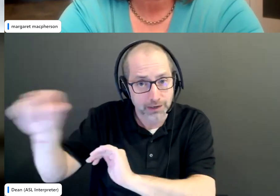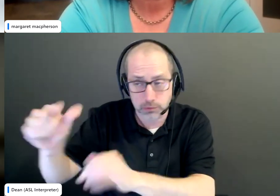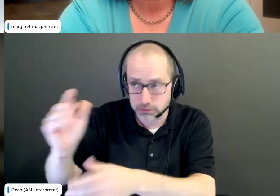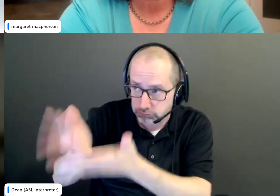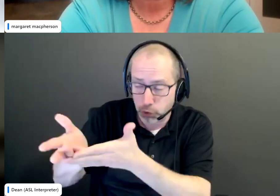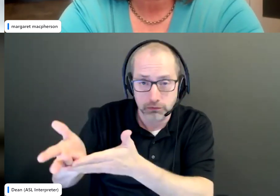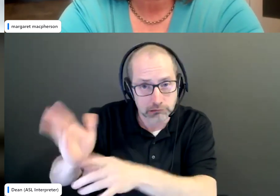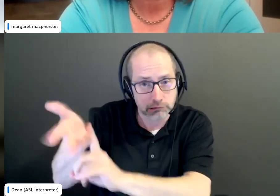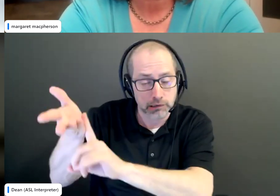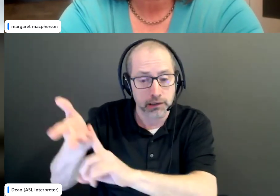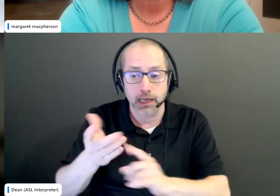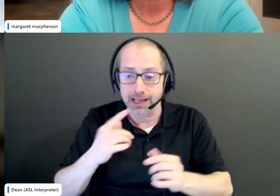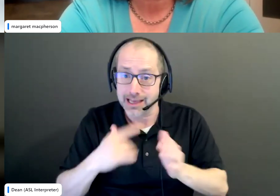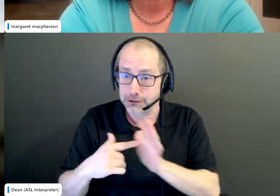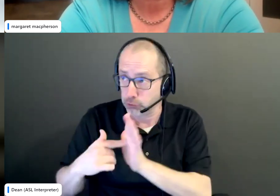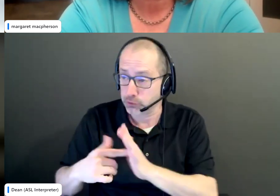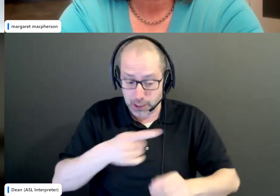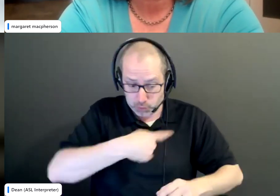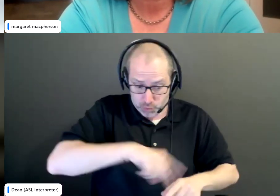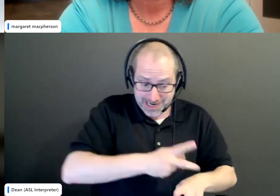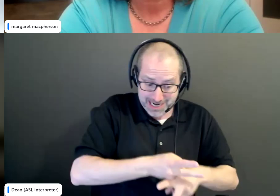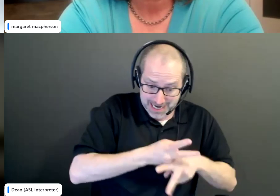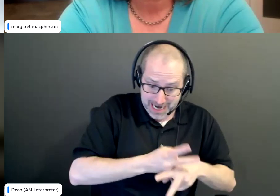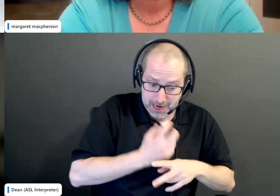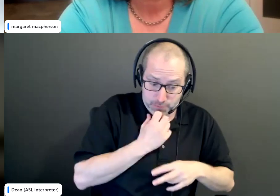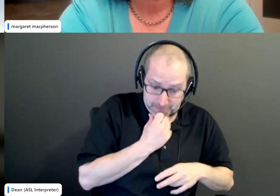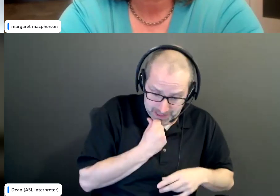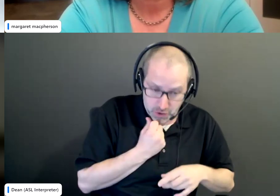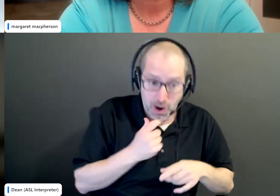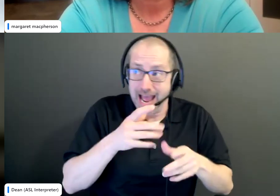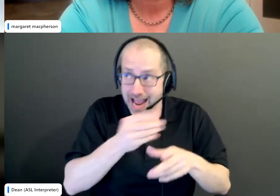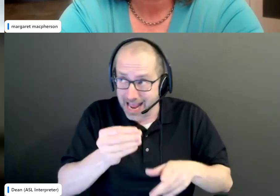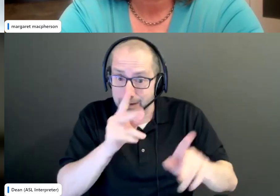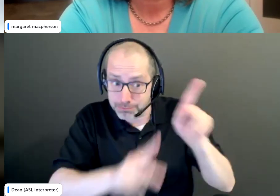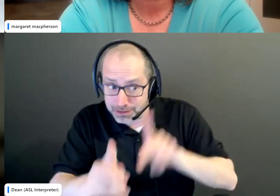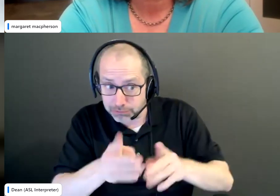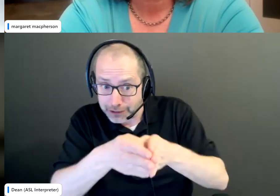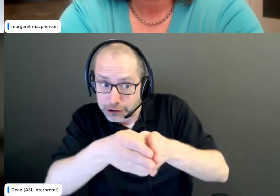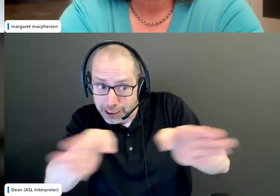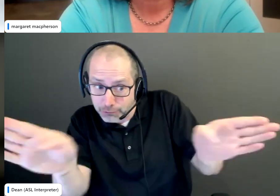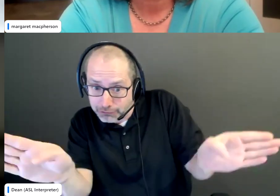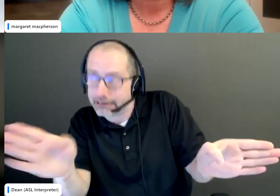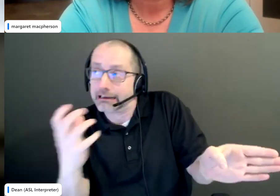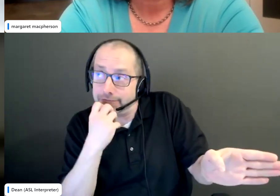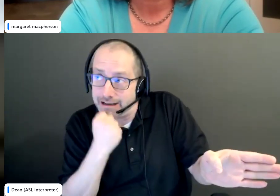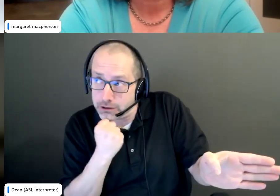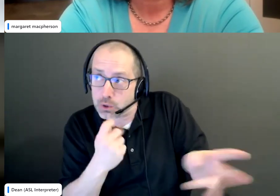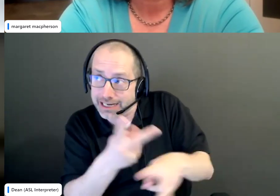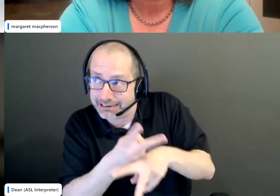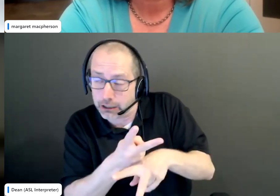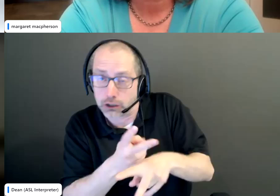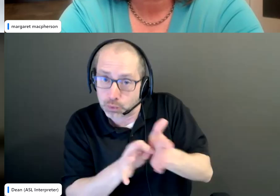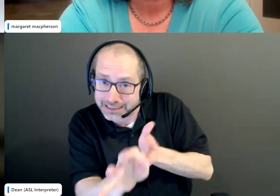that we care, but the population cares. And I think that that's part of those big sensitization programs. They can work for us,